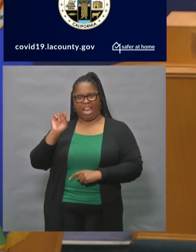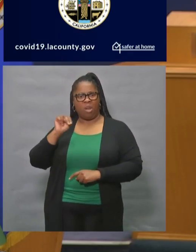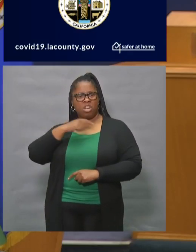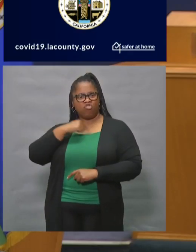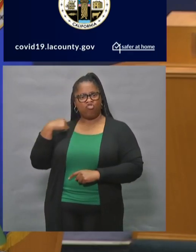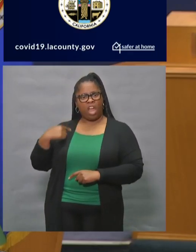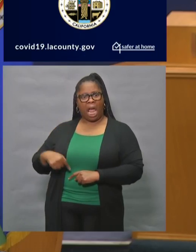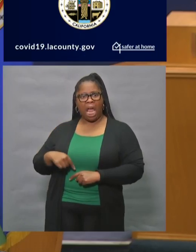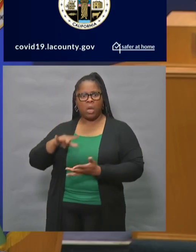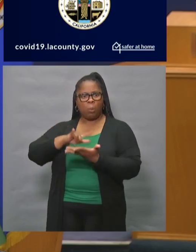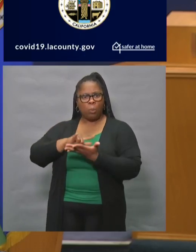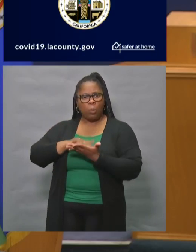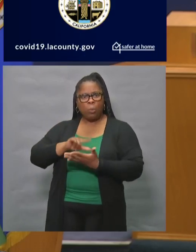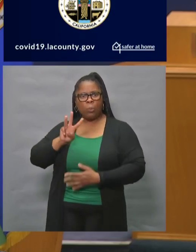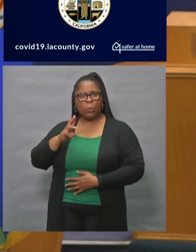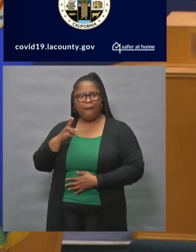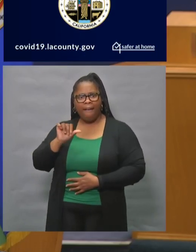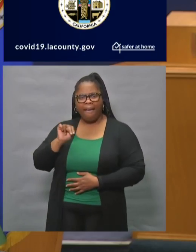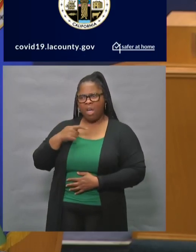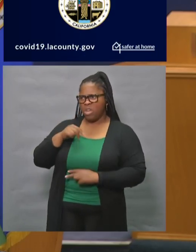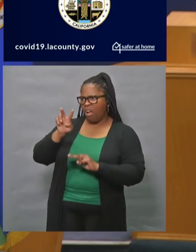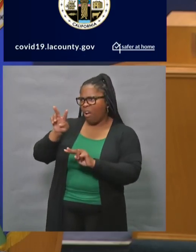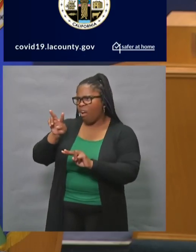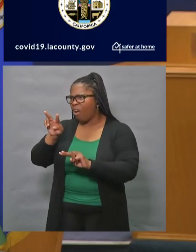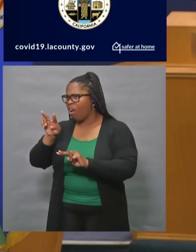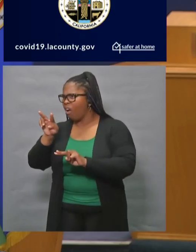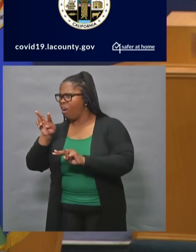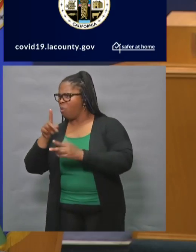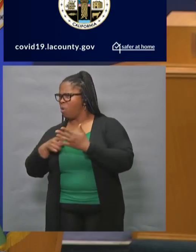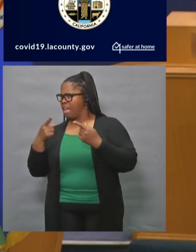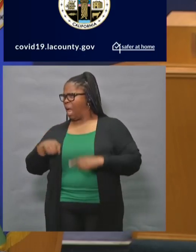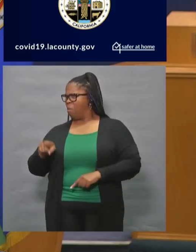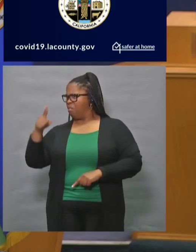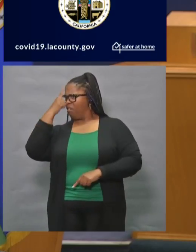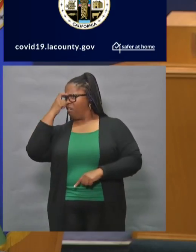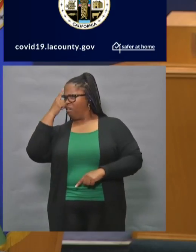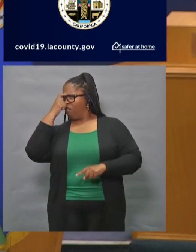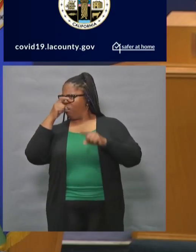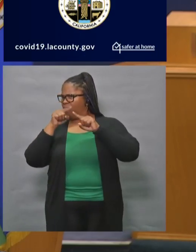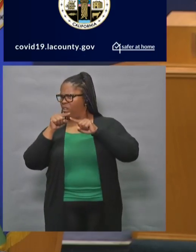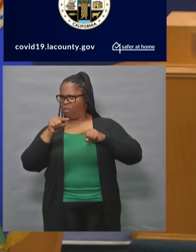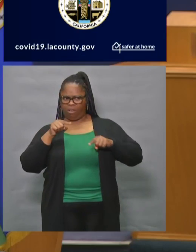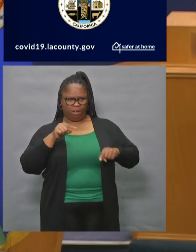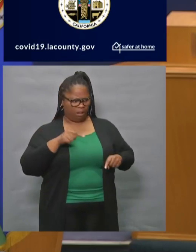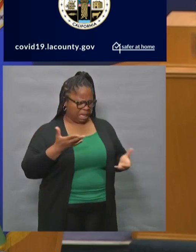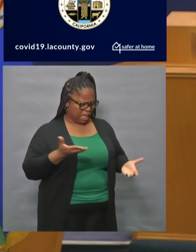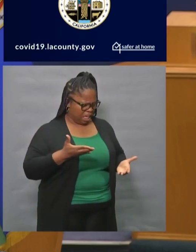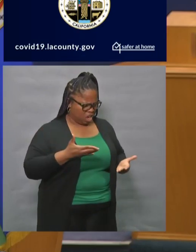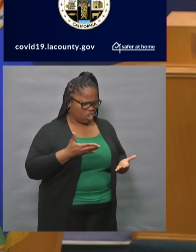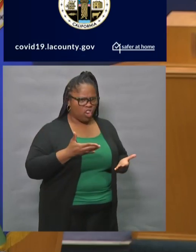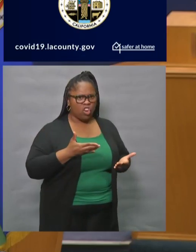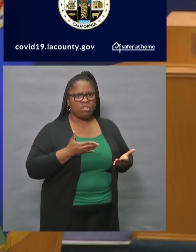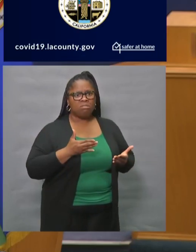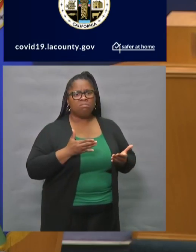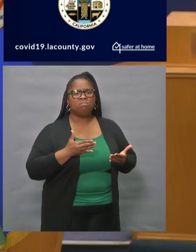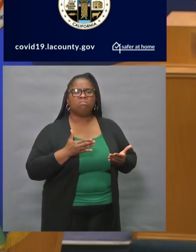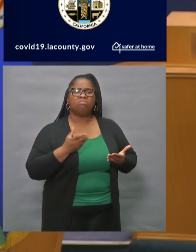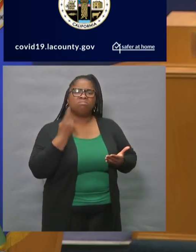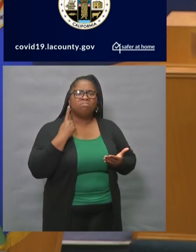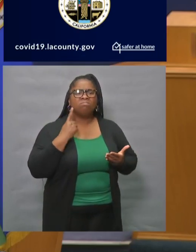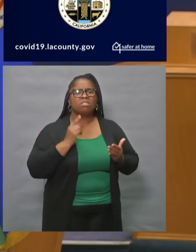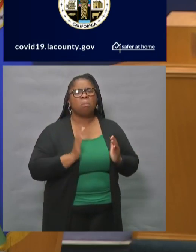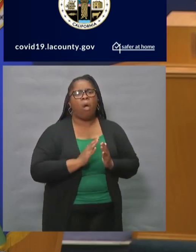we were all suspicious of whether or not we didn't have cases circulating at a small enough number that it